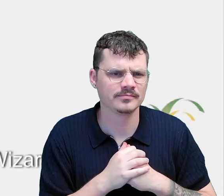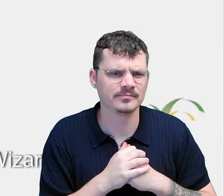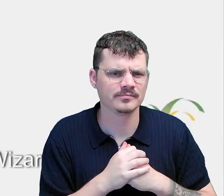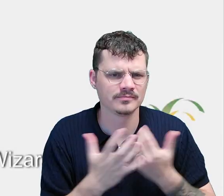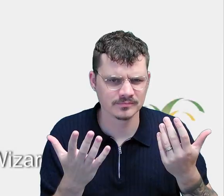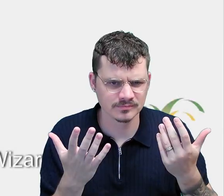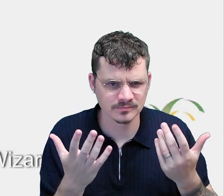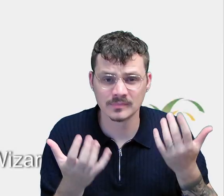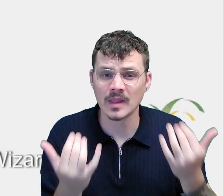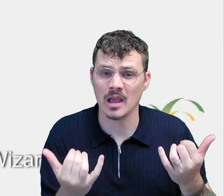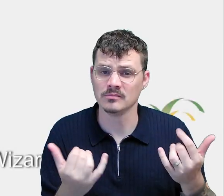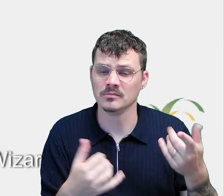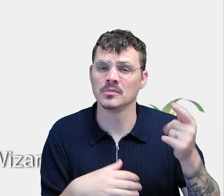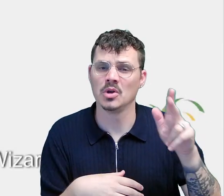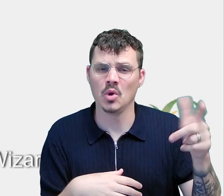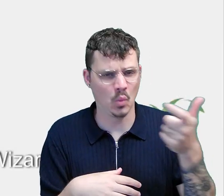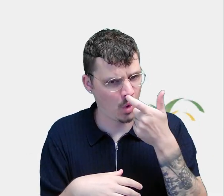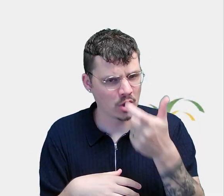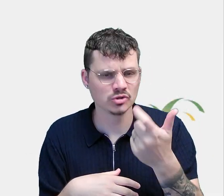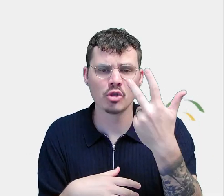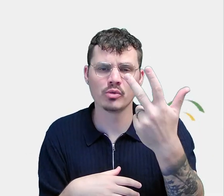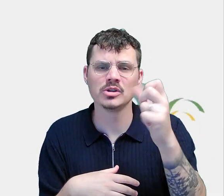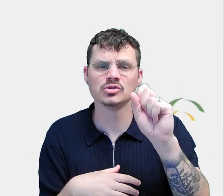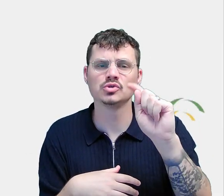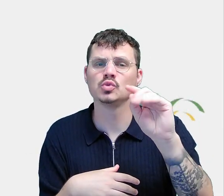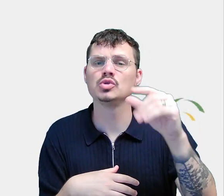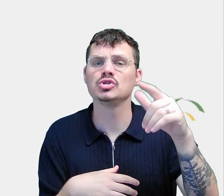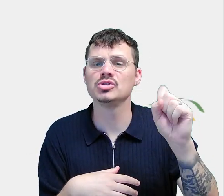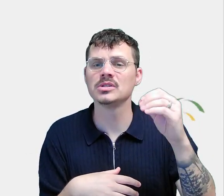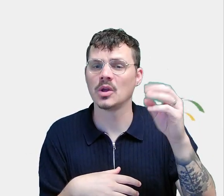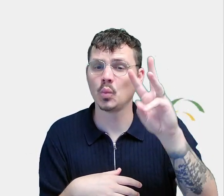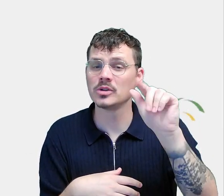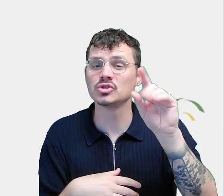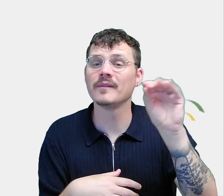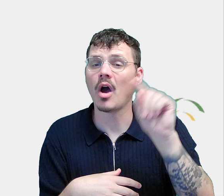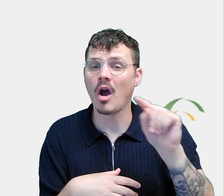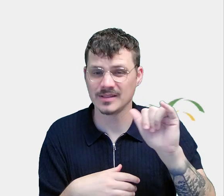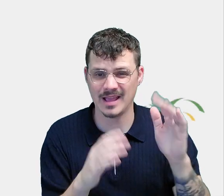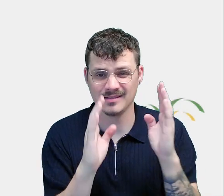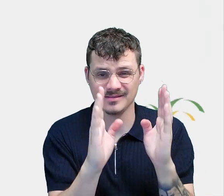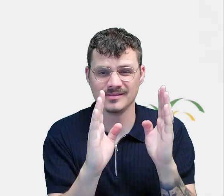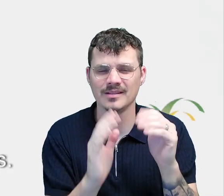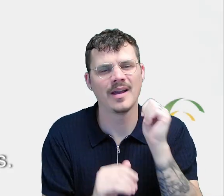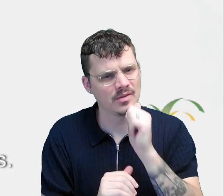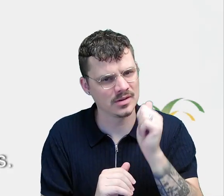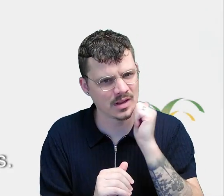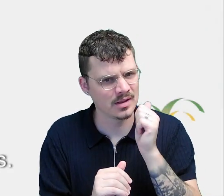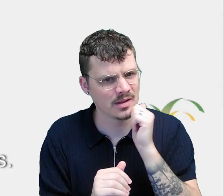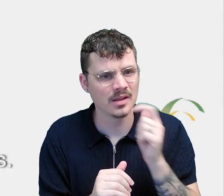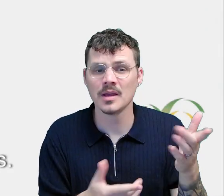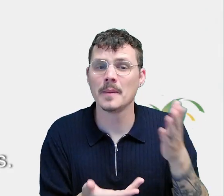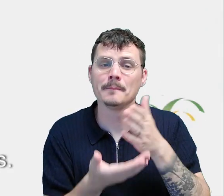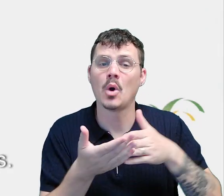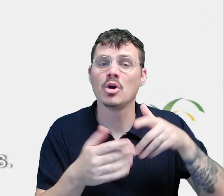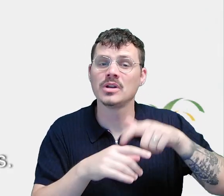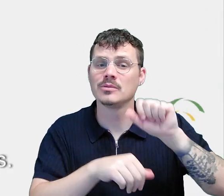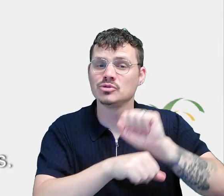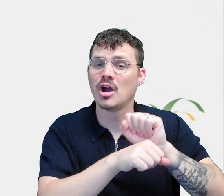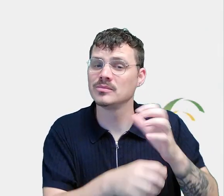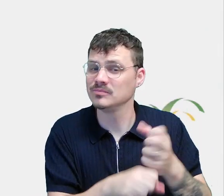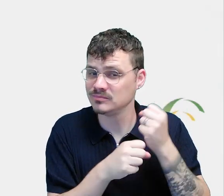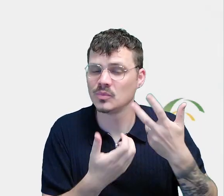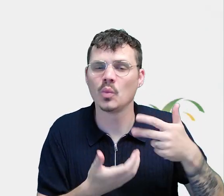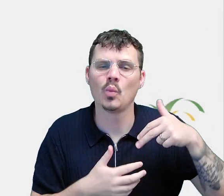He watches the Three Stooges and the Wizard of Oz segment every day. He got a part-time job walking